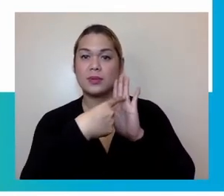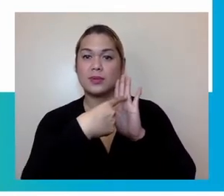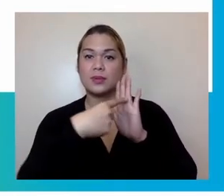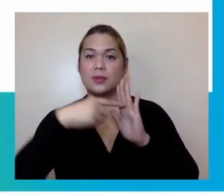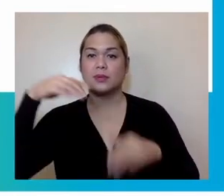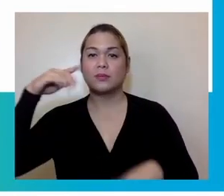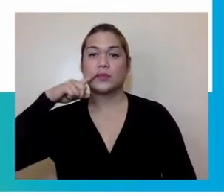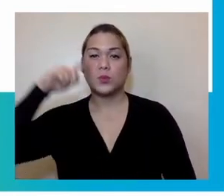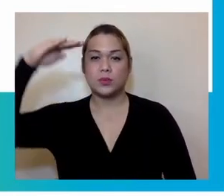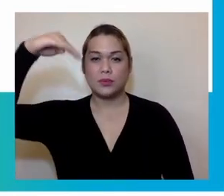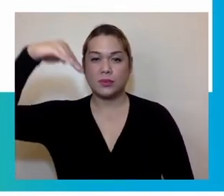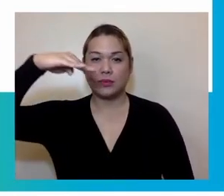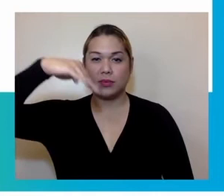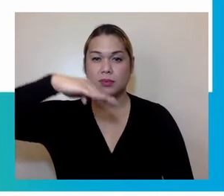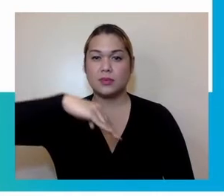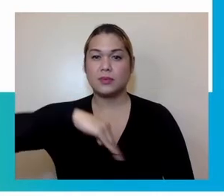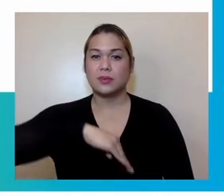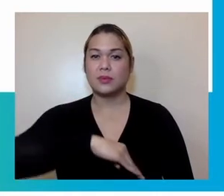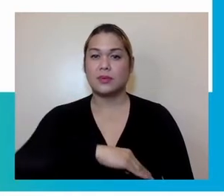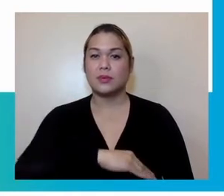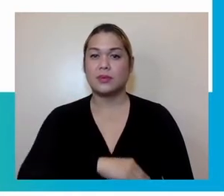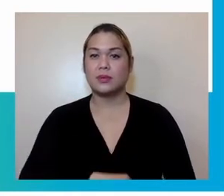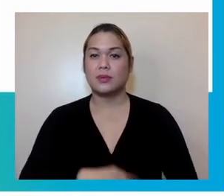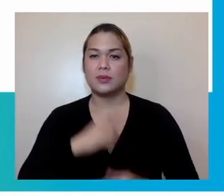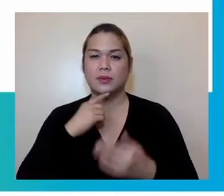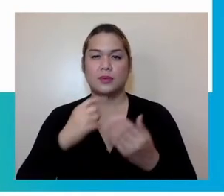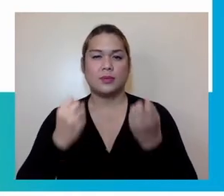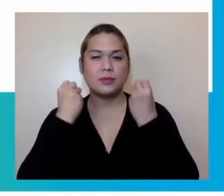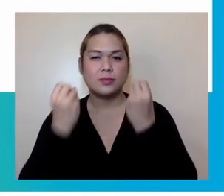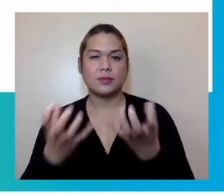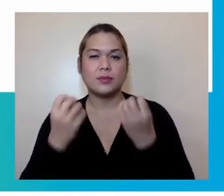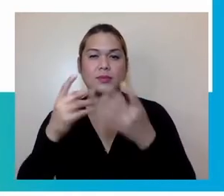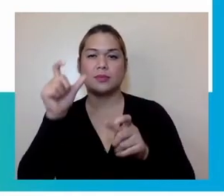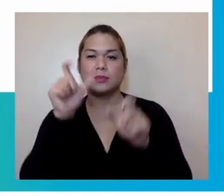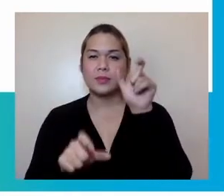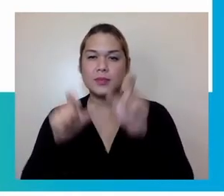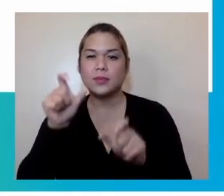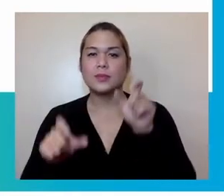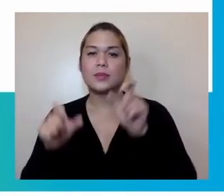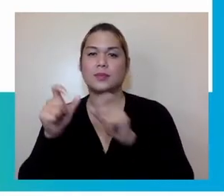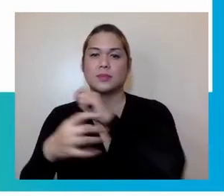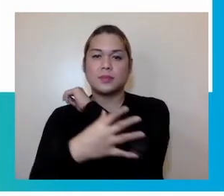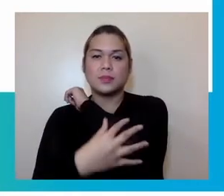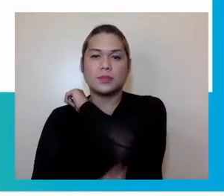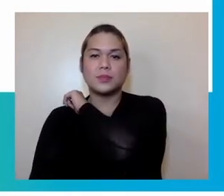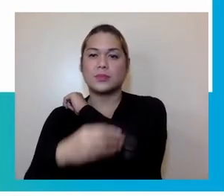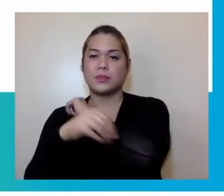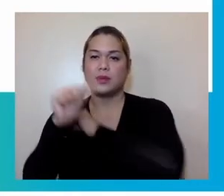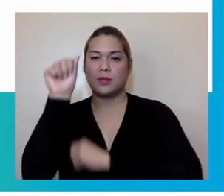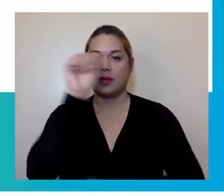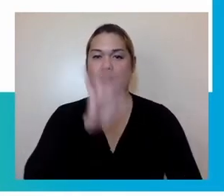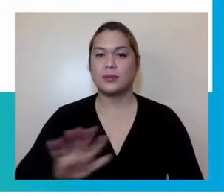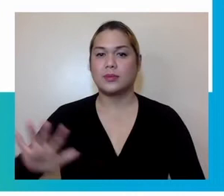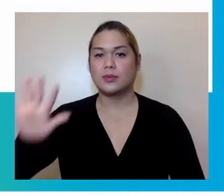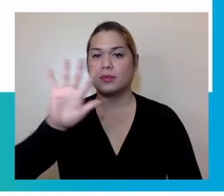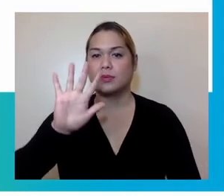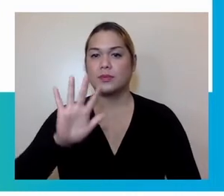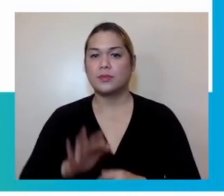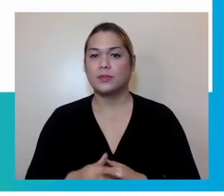millions are still in extreme poverty in Asia. Number two, accelerating progress in gender